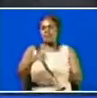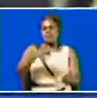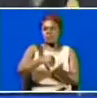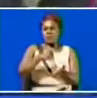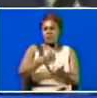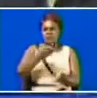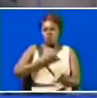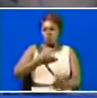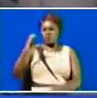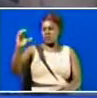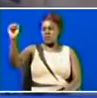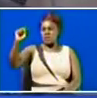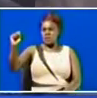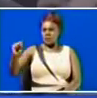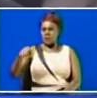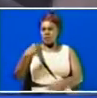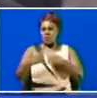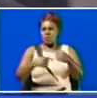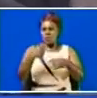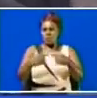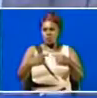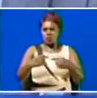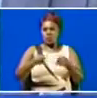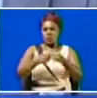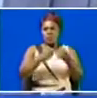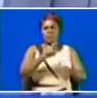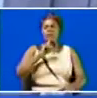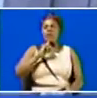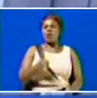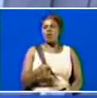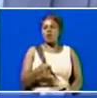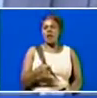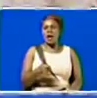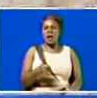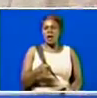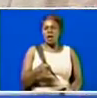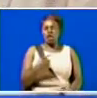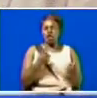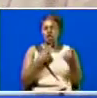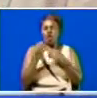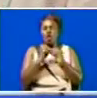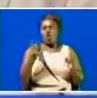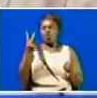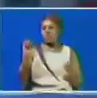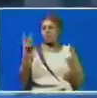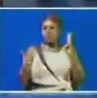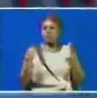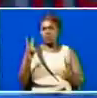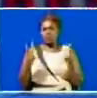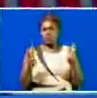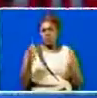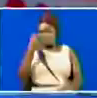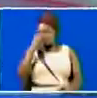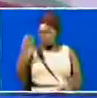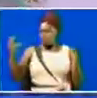his own cabinet secretaries, continue defying his directive to desist from talk of 2022 politics.